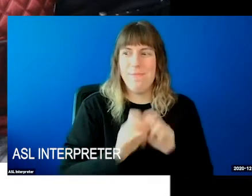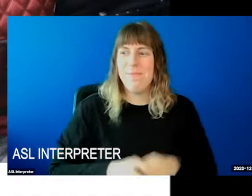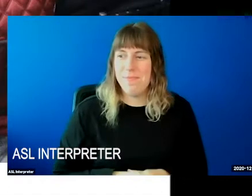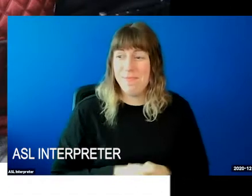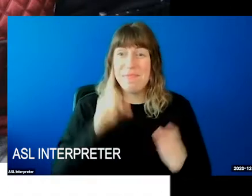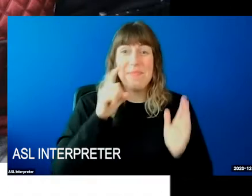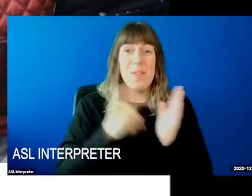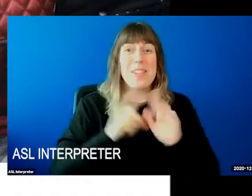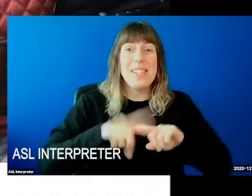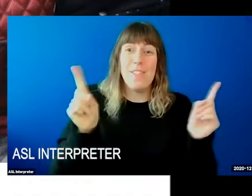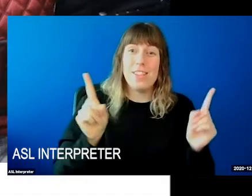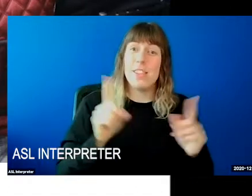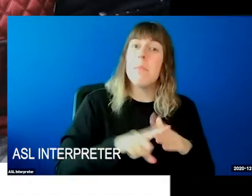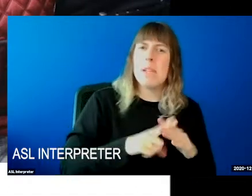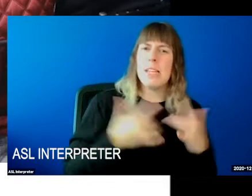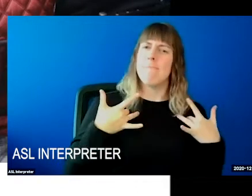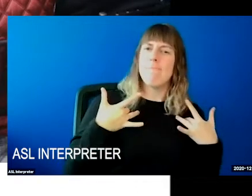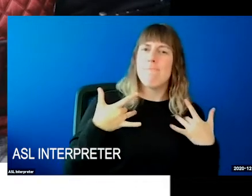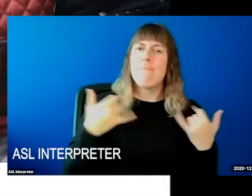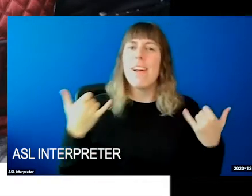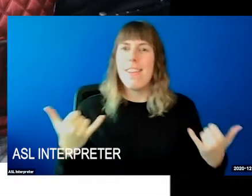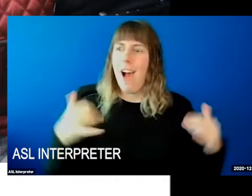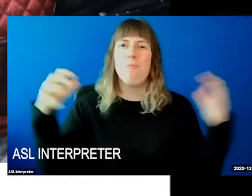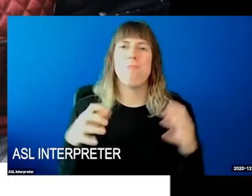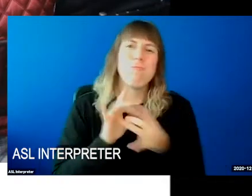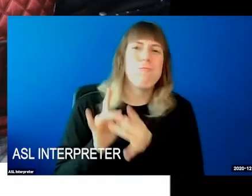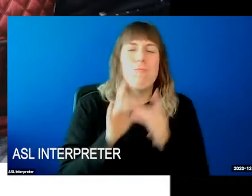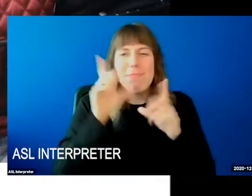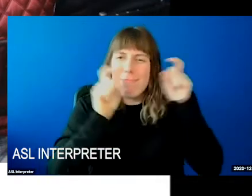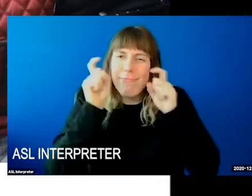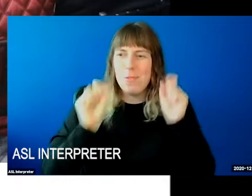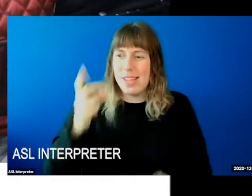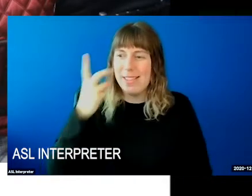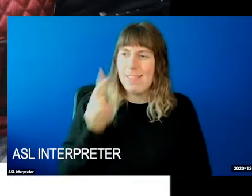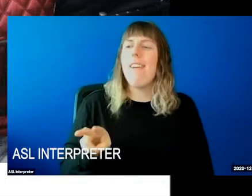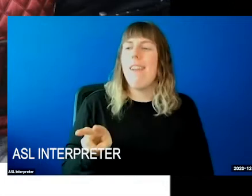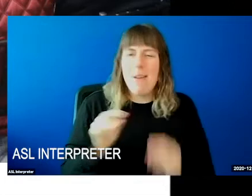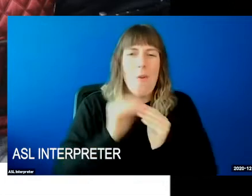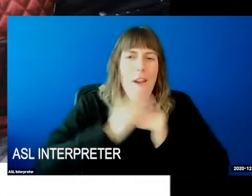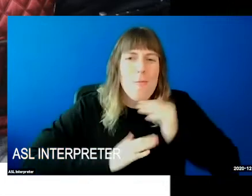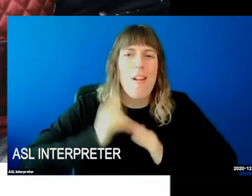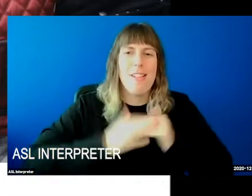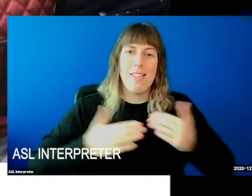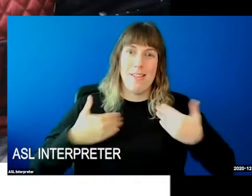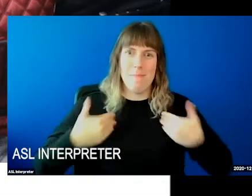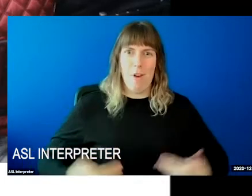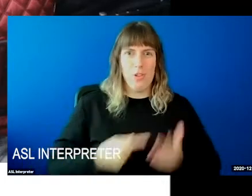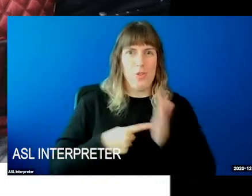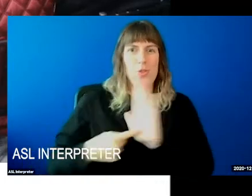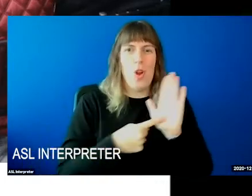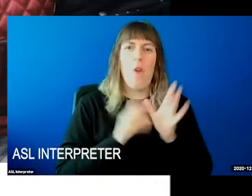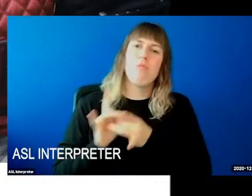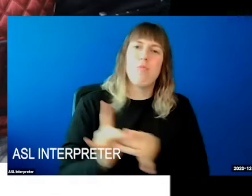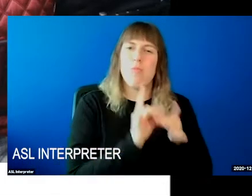maybe you can see after some meetings together from their facial expressions and their body language how they're